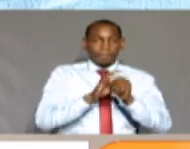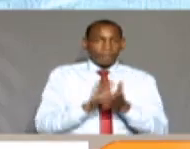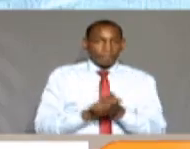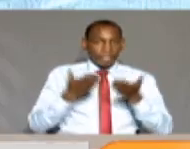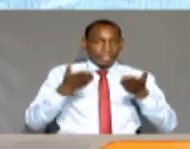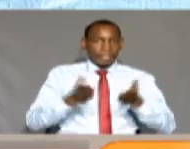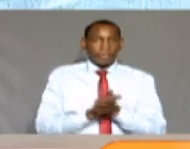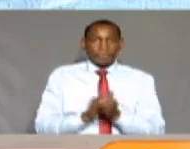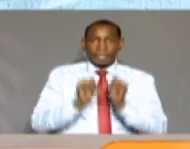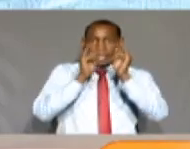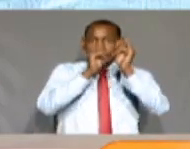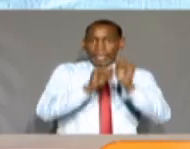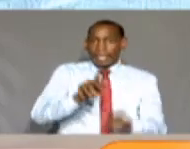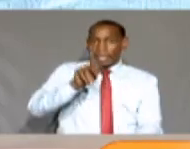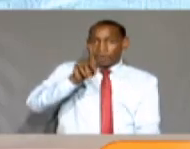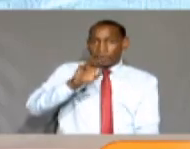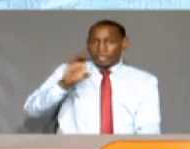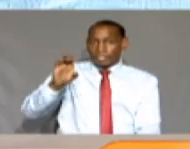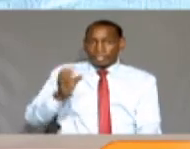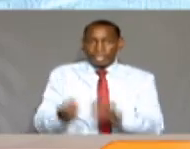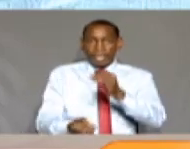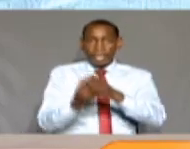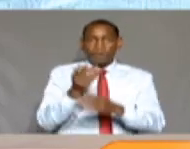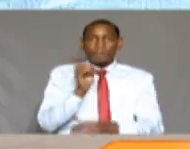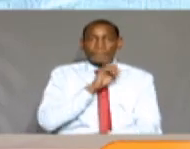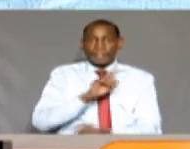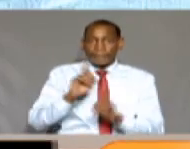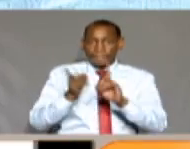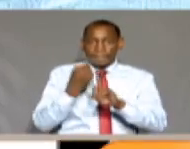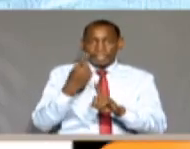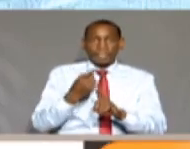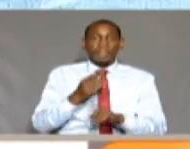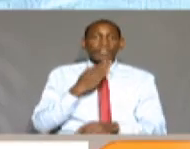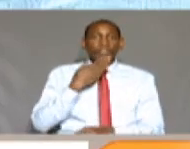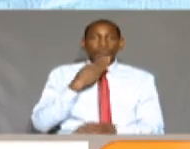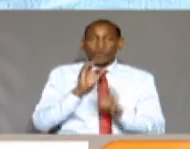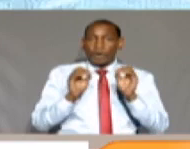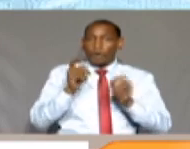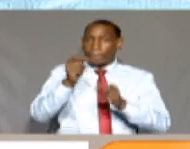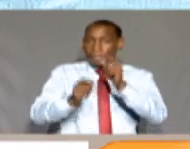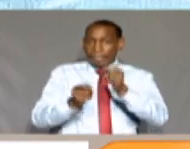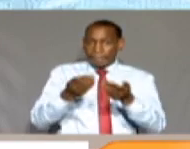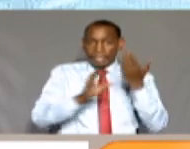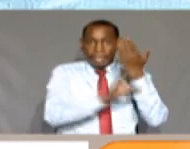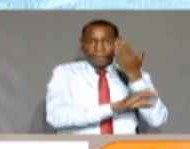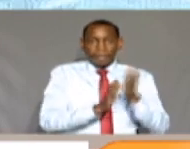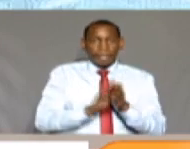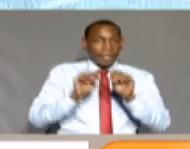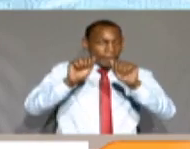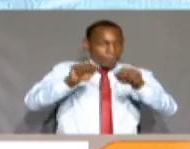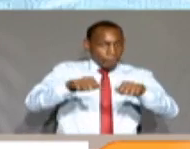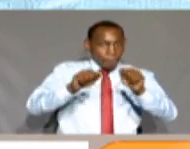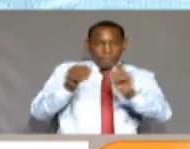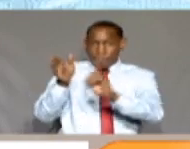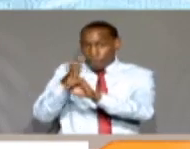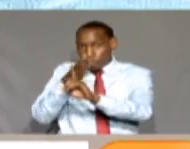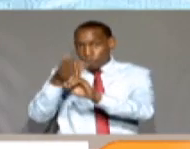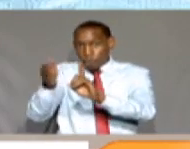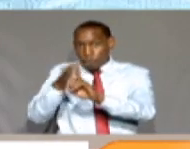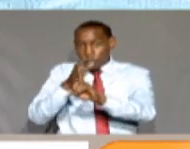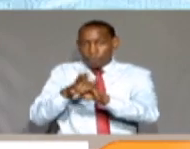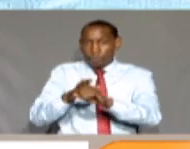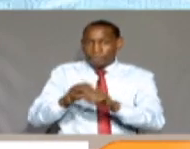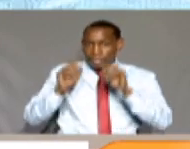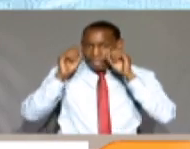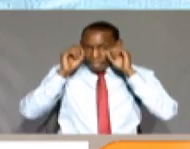Now, the new KCC has launched its first lactose-free milk in the country in order to woo